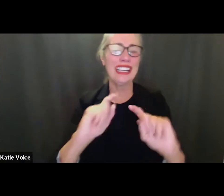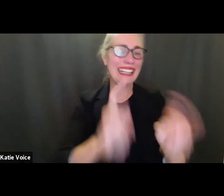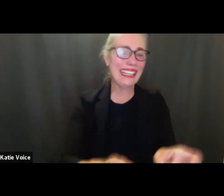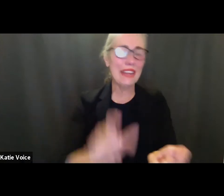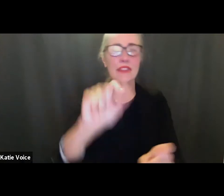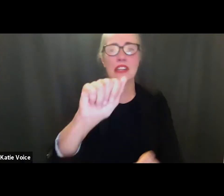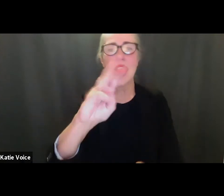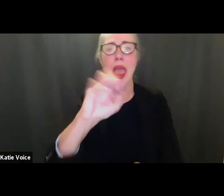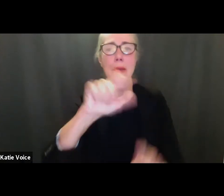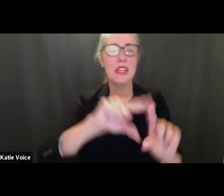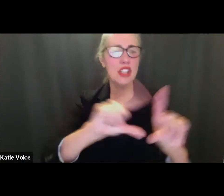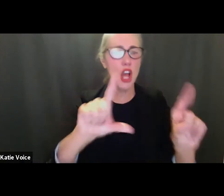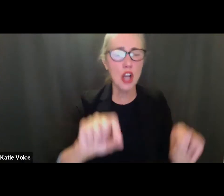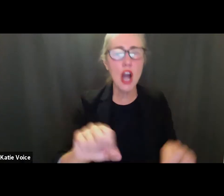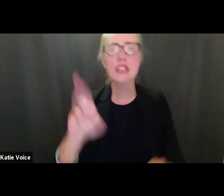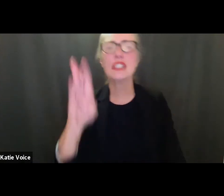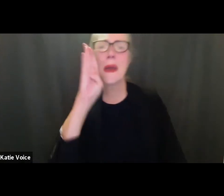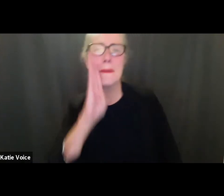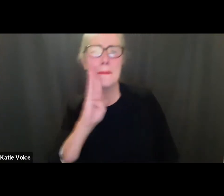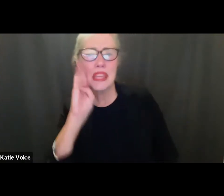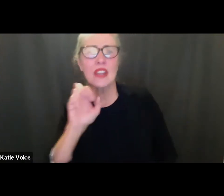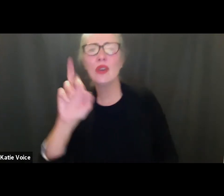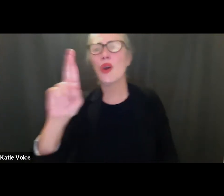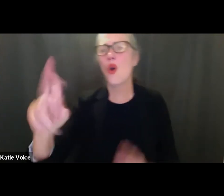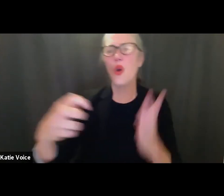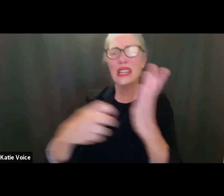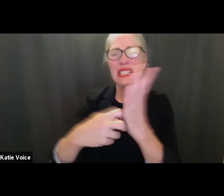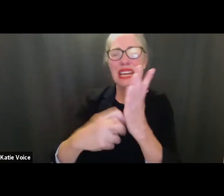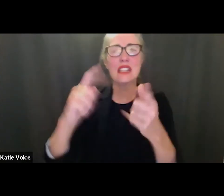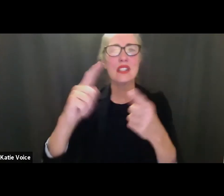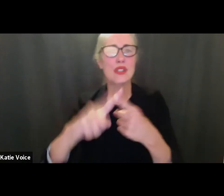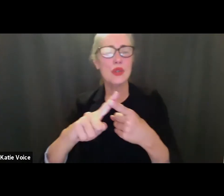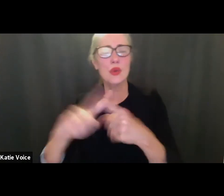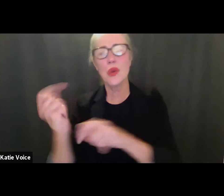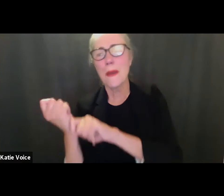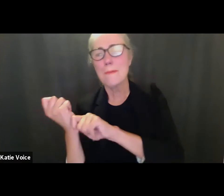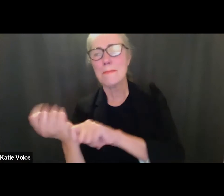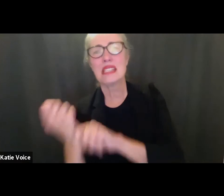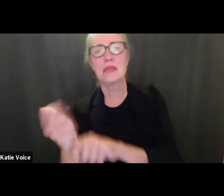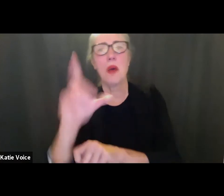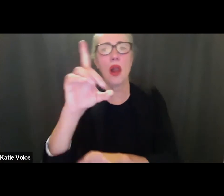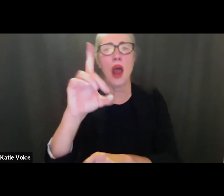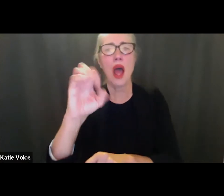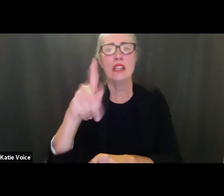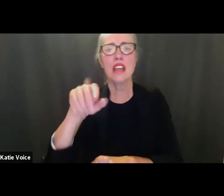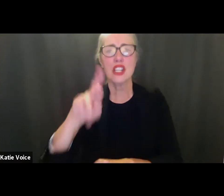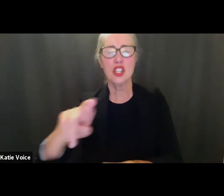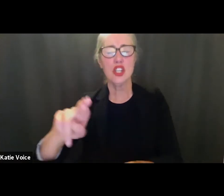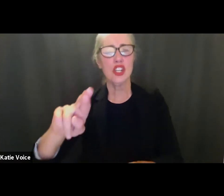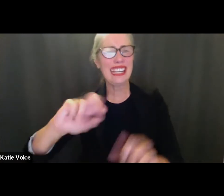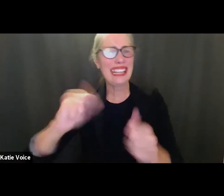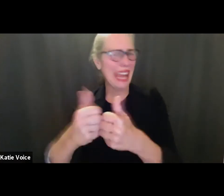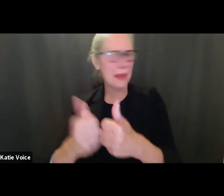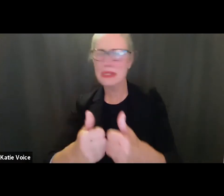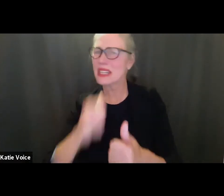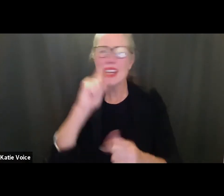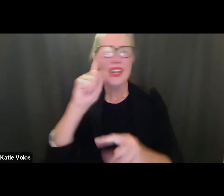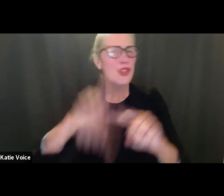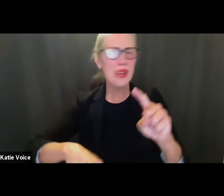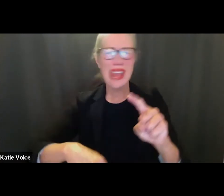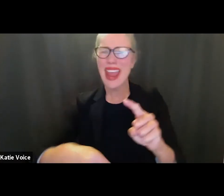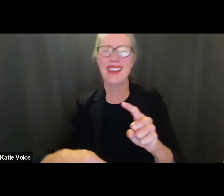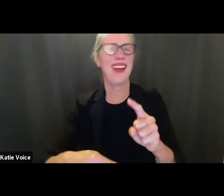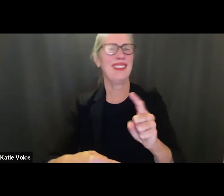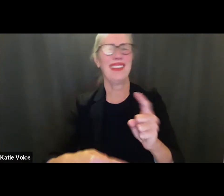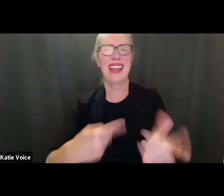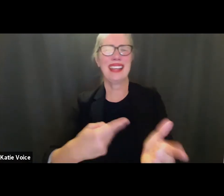are our God-given kids, and we have been God-ordained to train them in the way they should go and to protect them from the evils